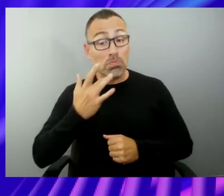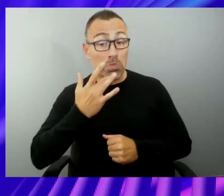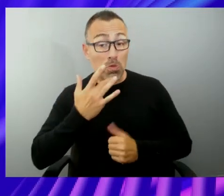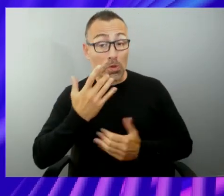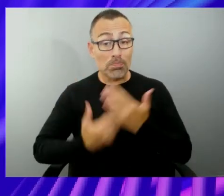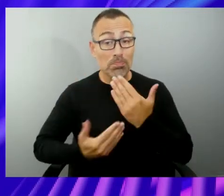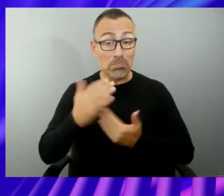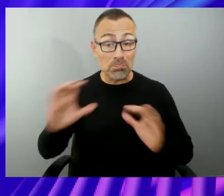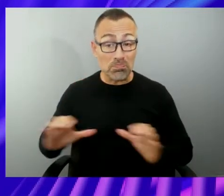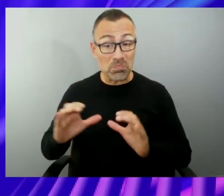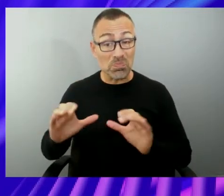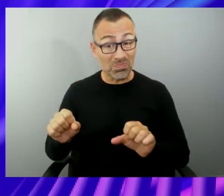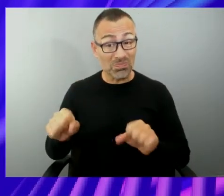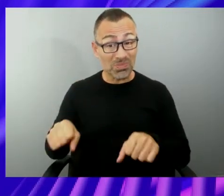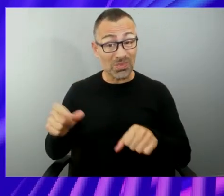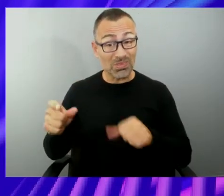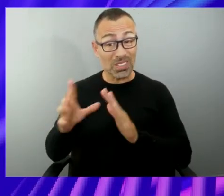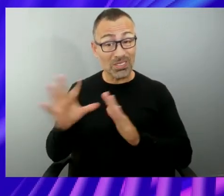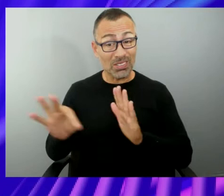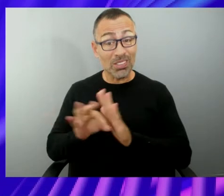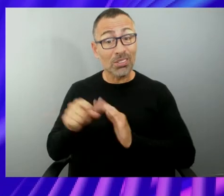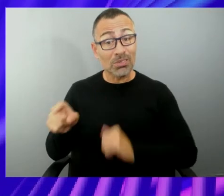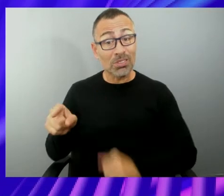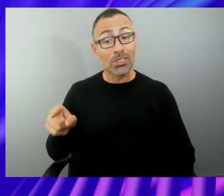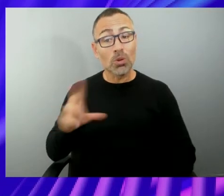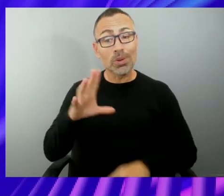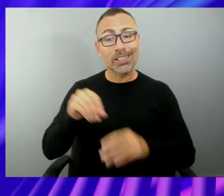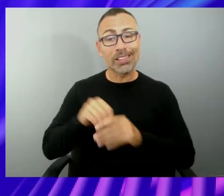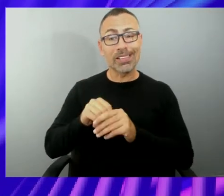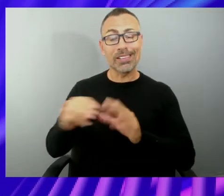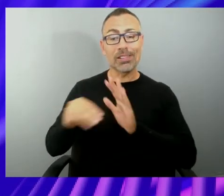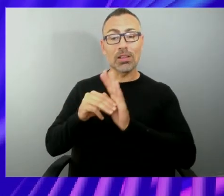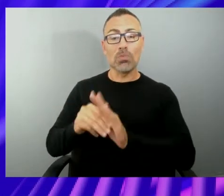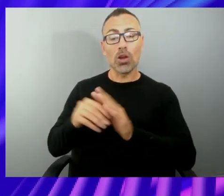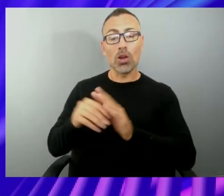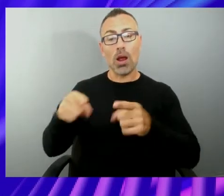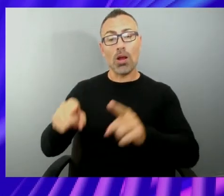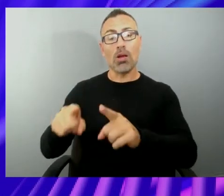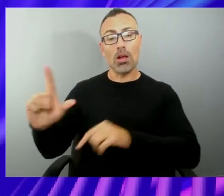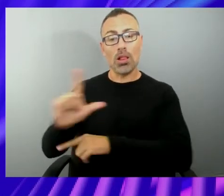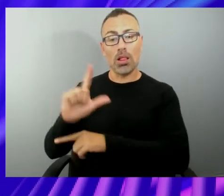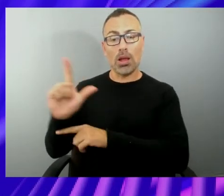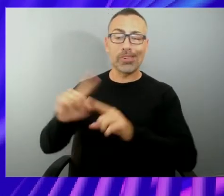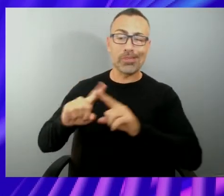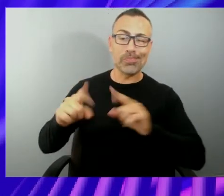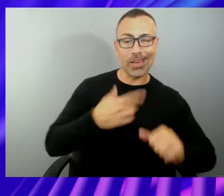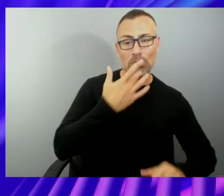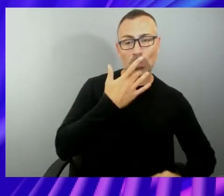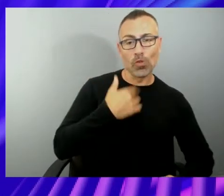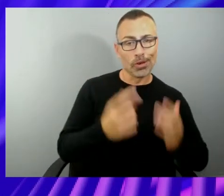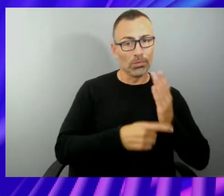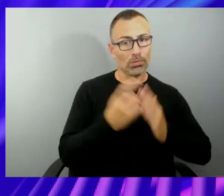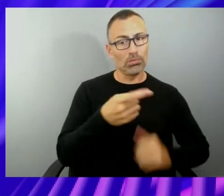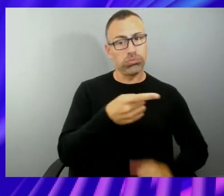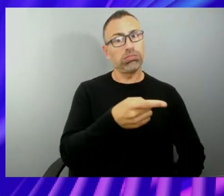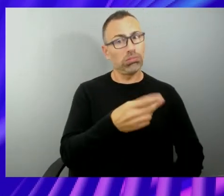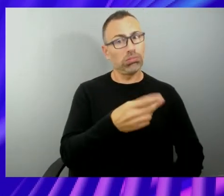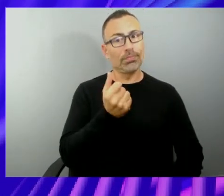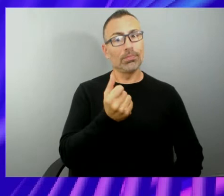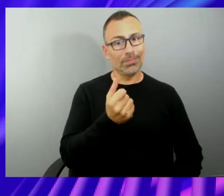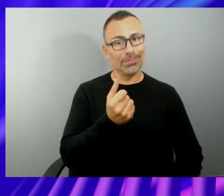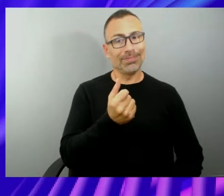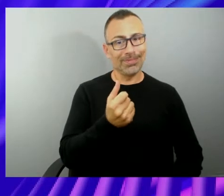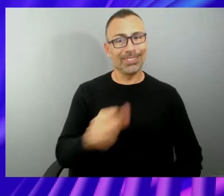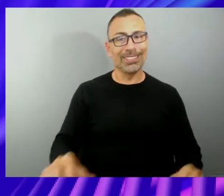option with the SageMaker model parallel library, but I prefer automatic partitioning. It sounds like it would be